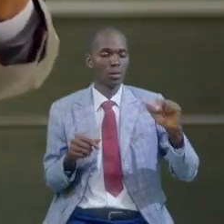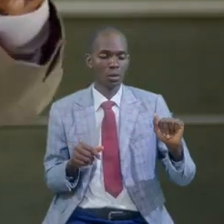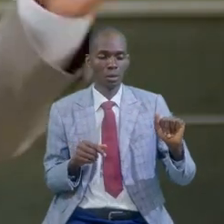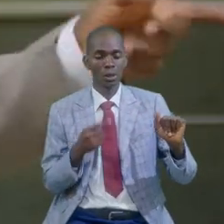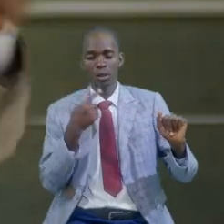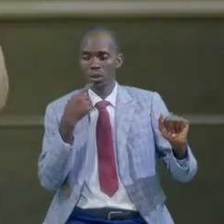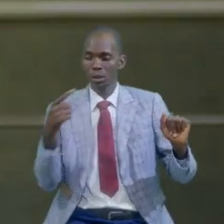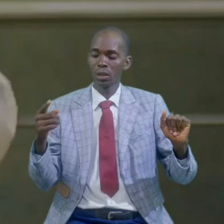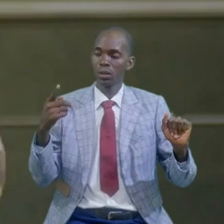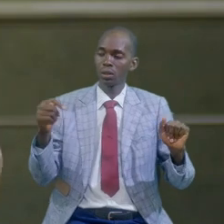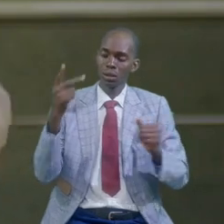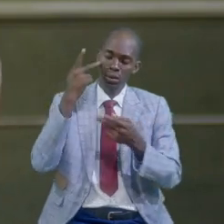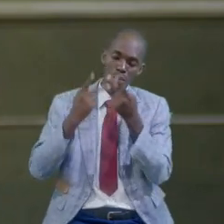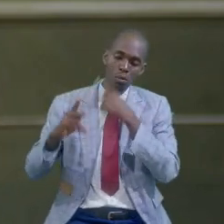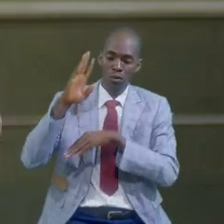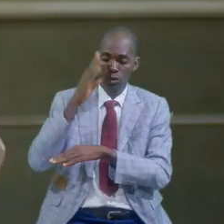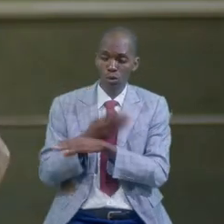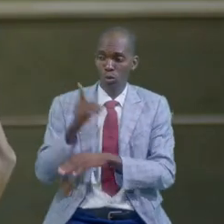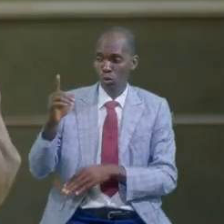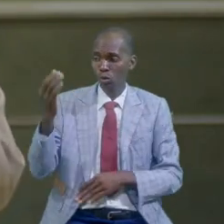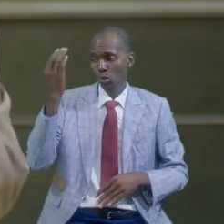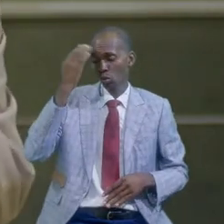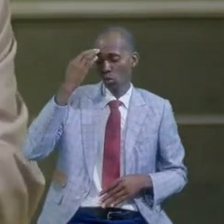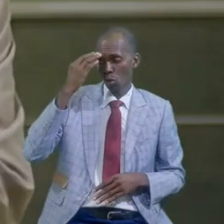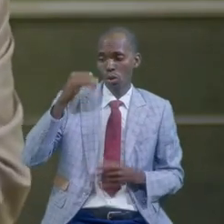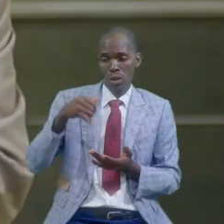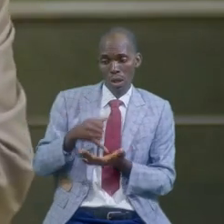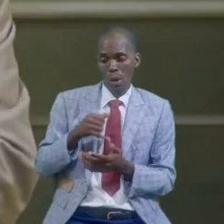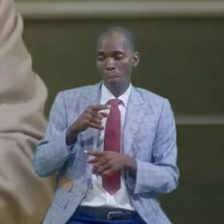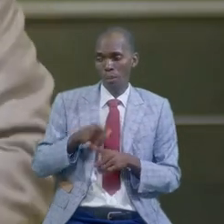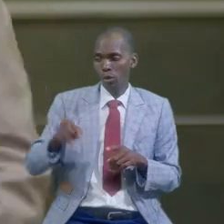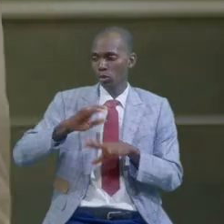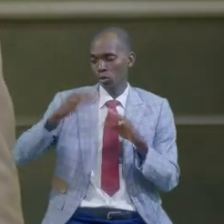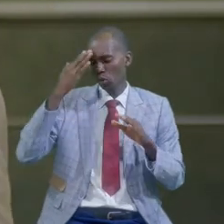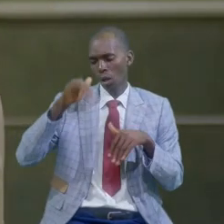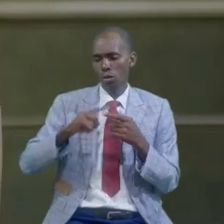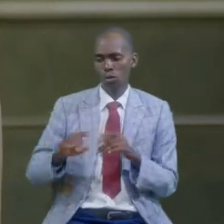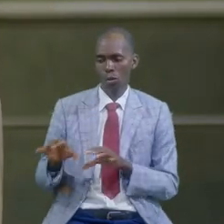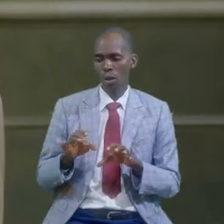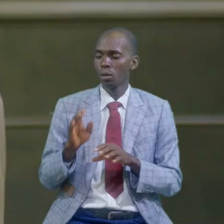but you don't know how to act. Hold your peace. I am moving on.